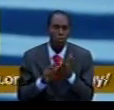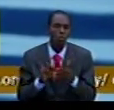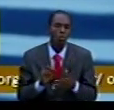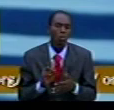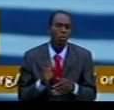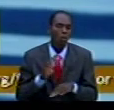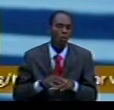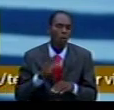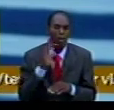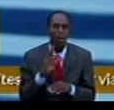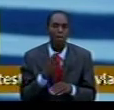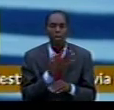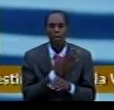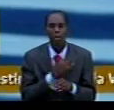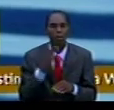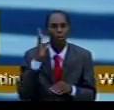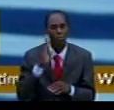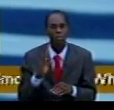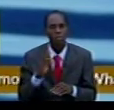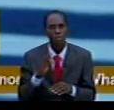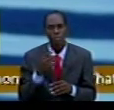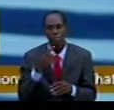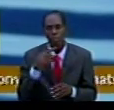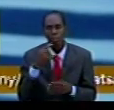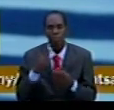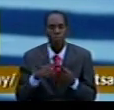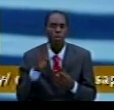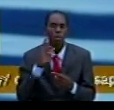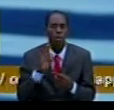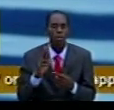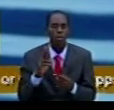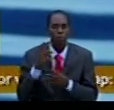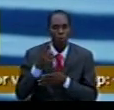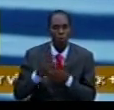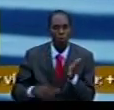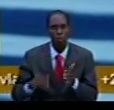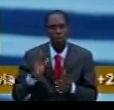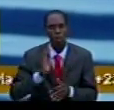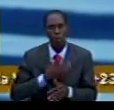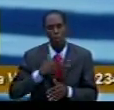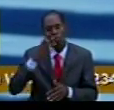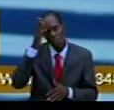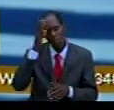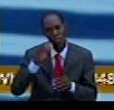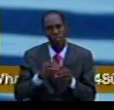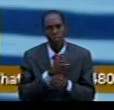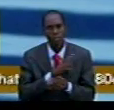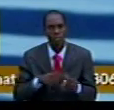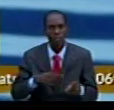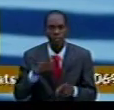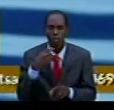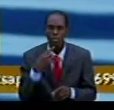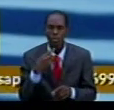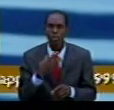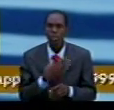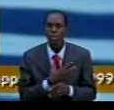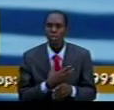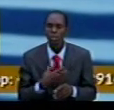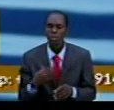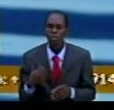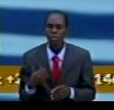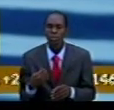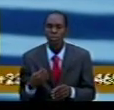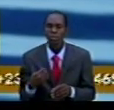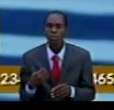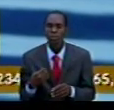said, the message, the testimonies that were given, you know, especially the one that was given by a copper